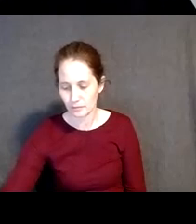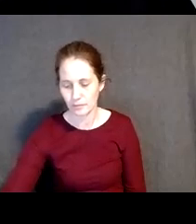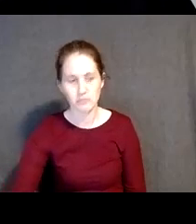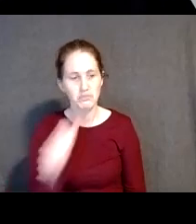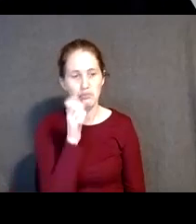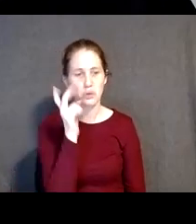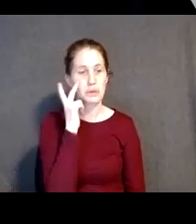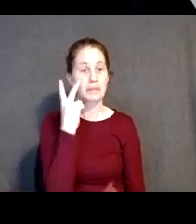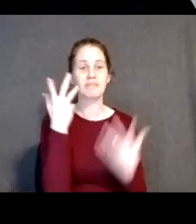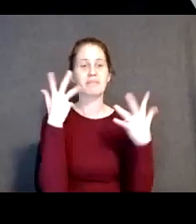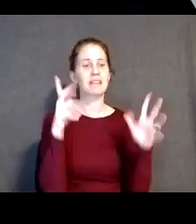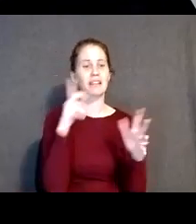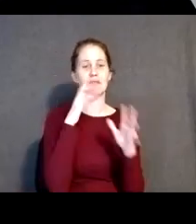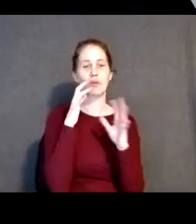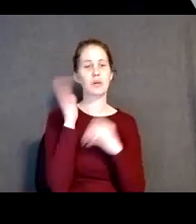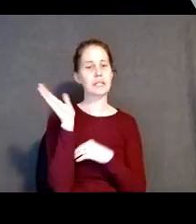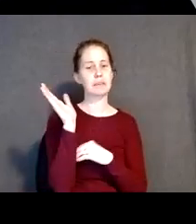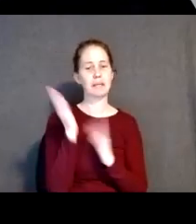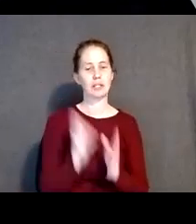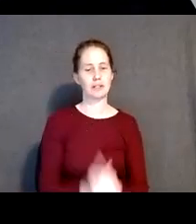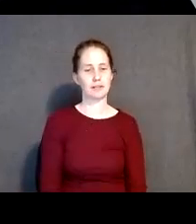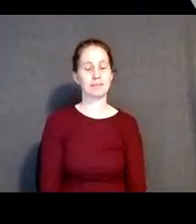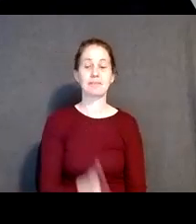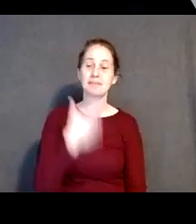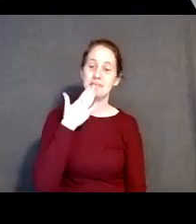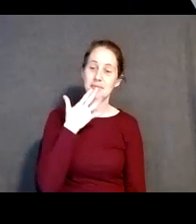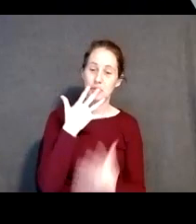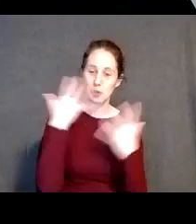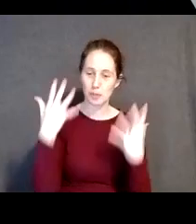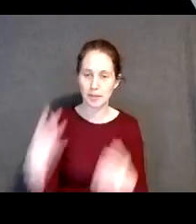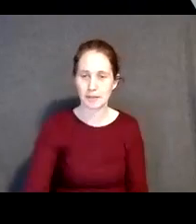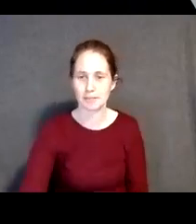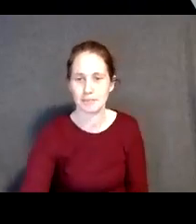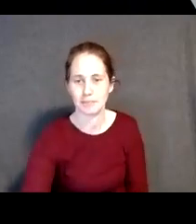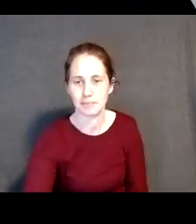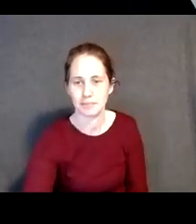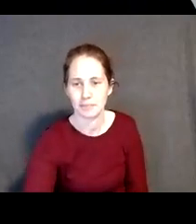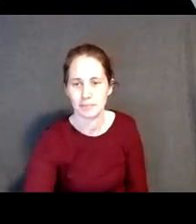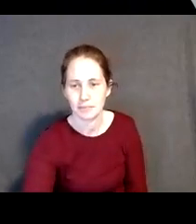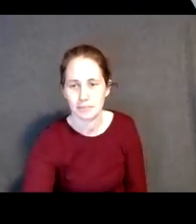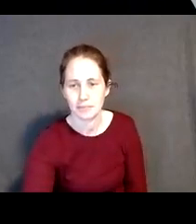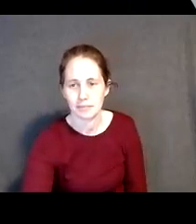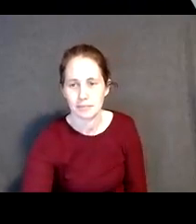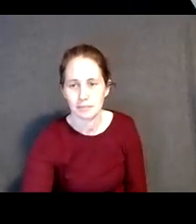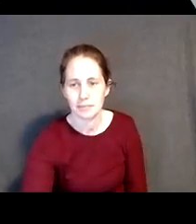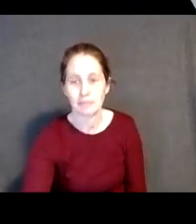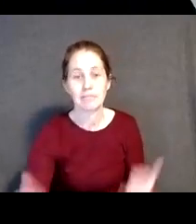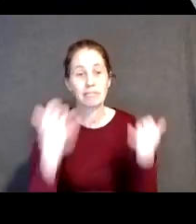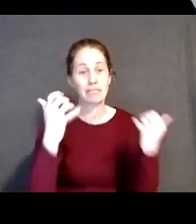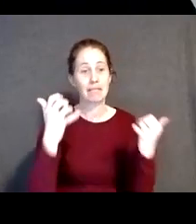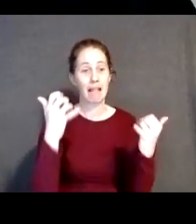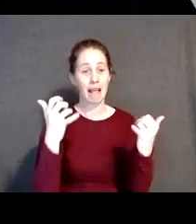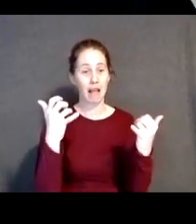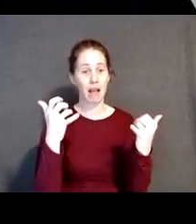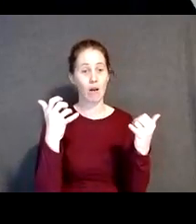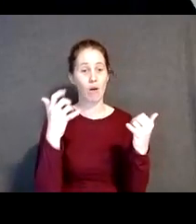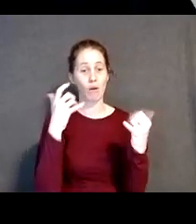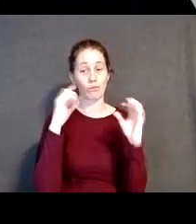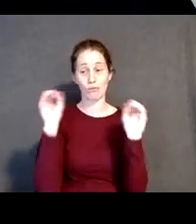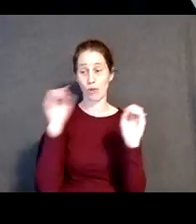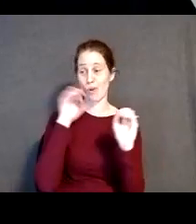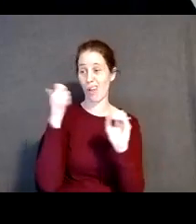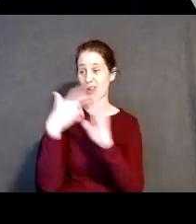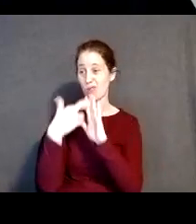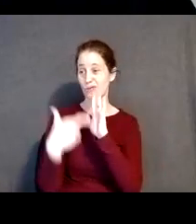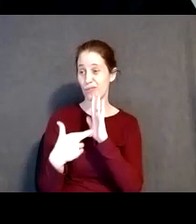That concludes the speakers. Thank you so much for your help. Mm-hmm. And that moves us on to, seeing no further registered speakers, we'll move on